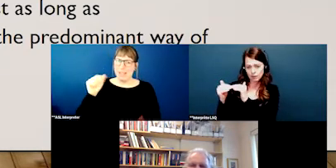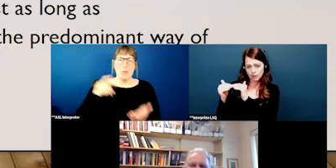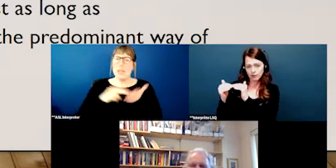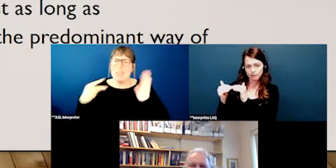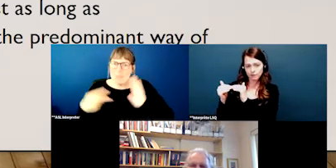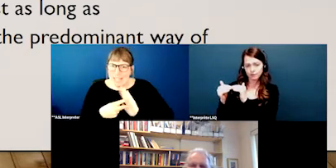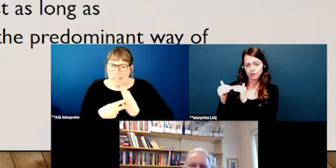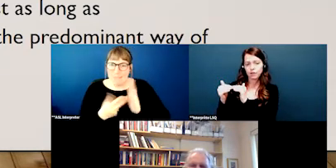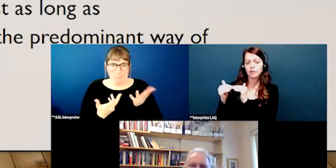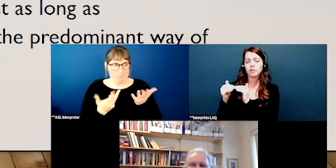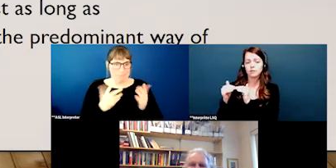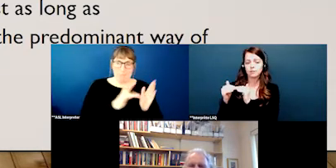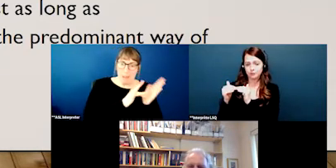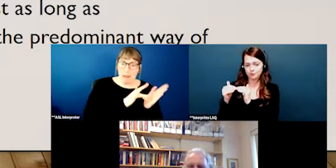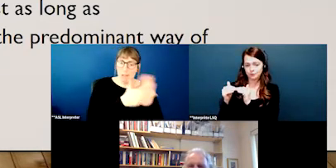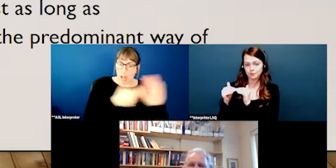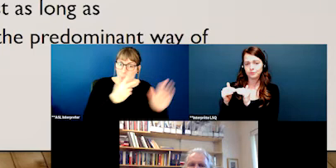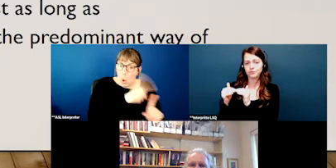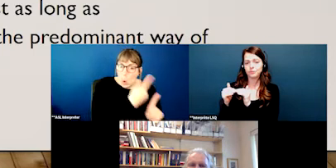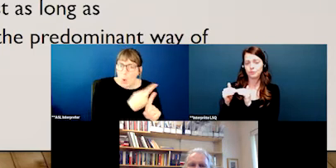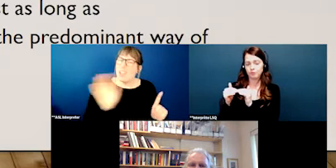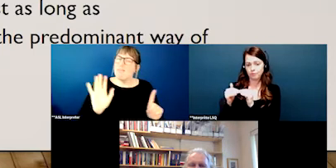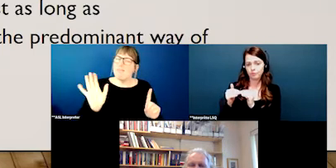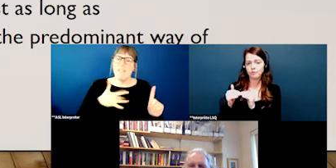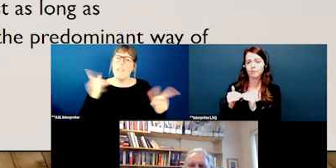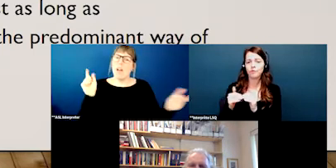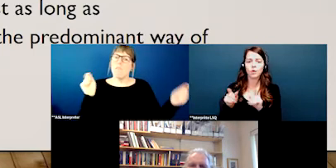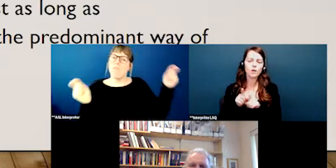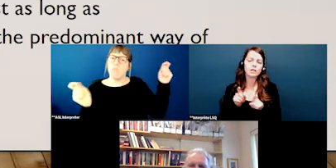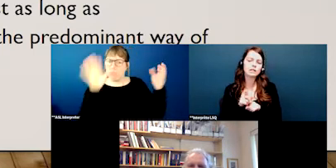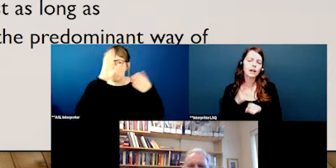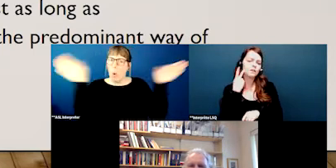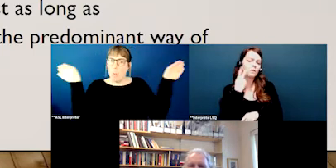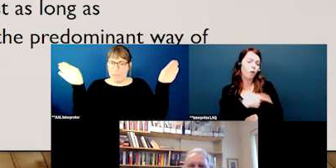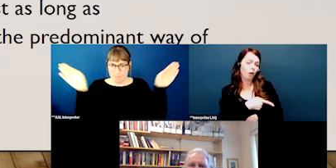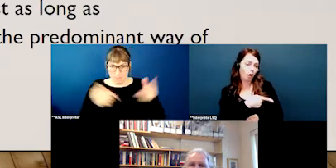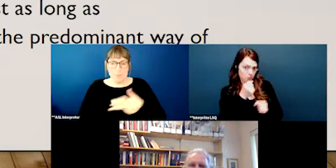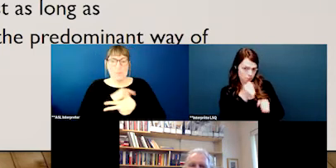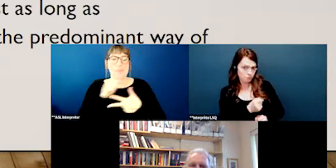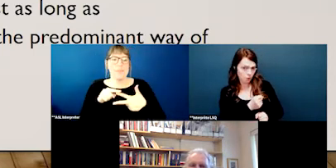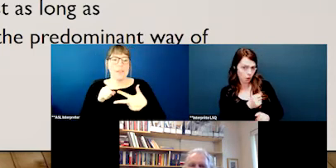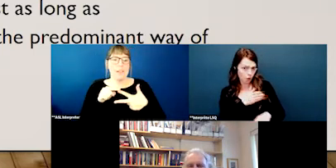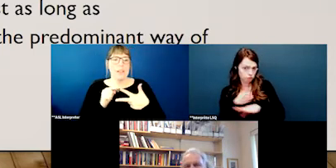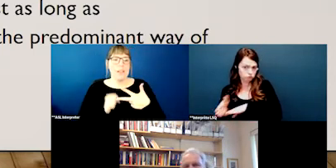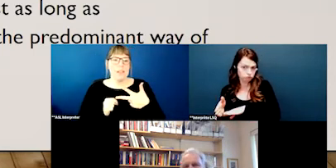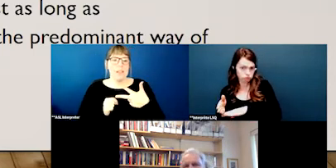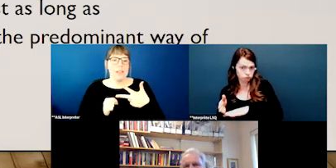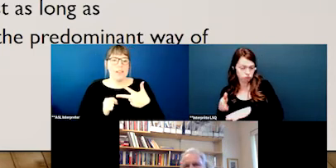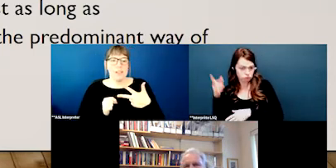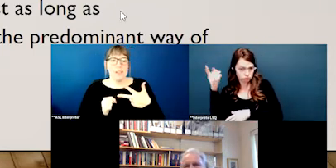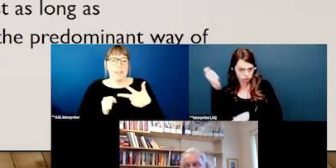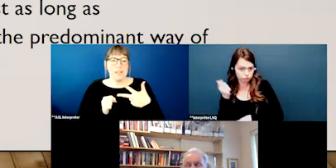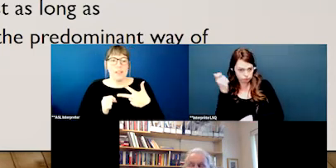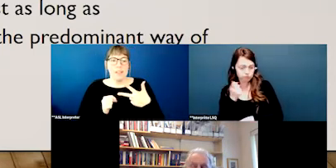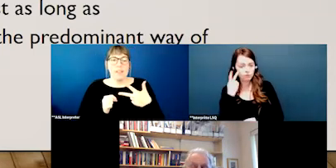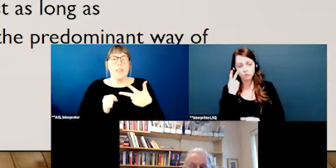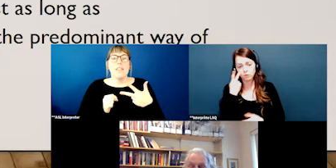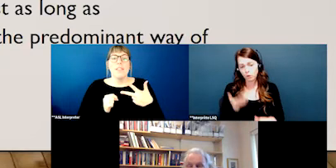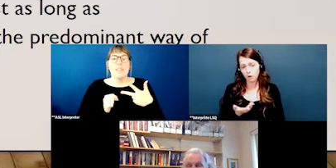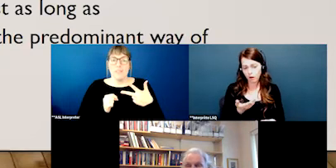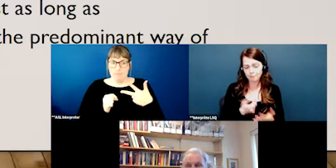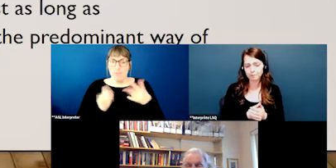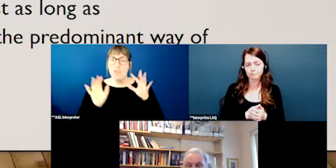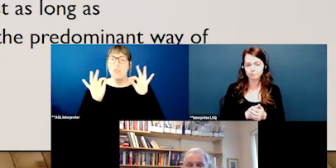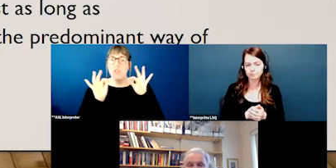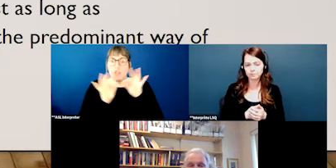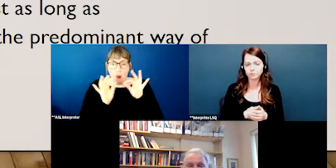addressing eligibility. That could be a game changer over time. Another one is how we recognize the costs, the additional costs